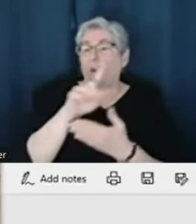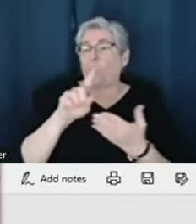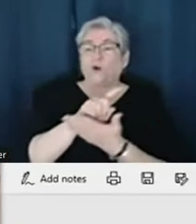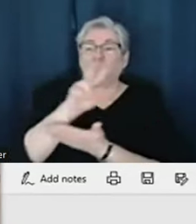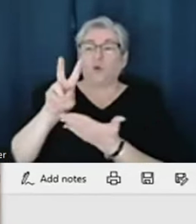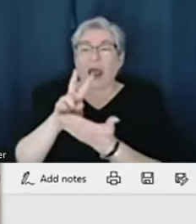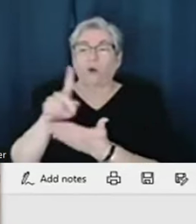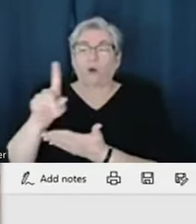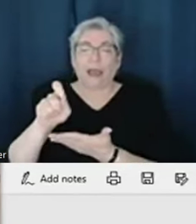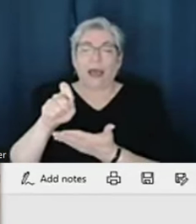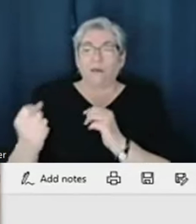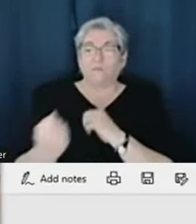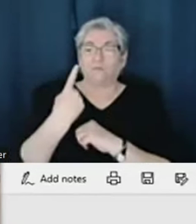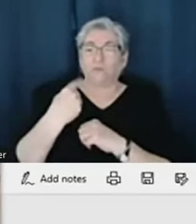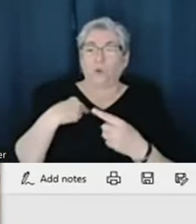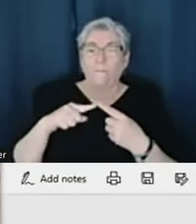me, Jessica Wilson,